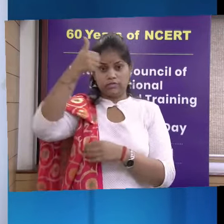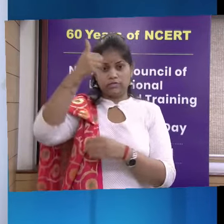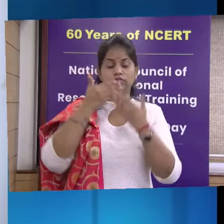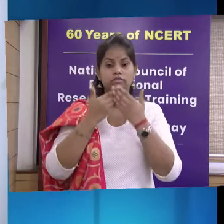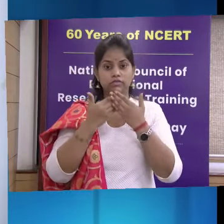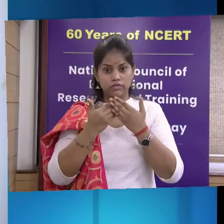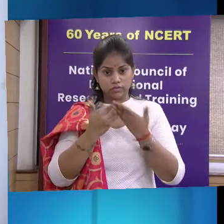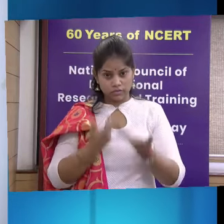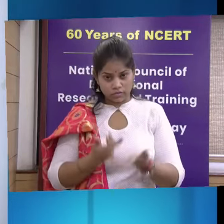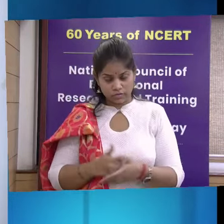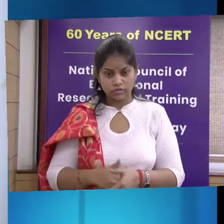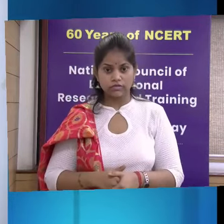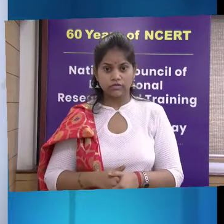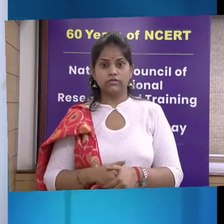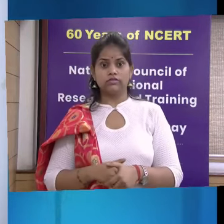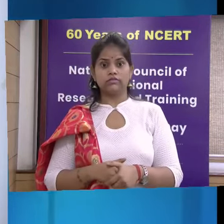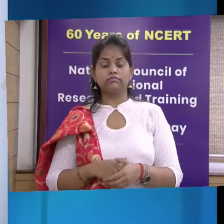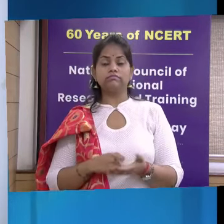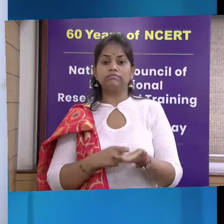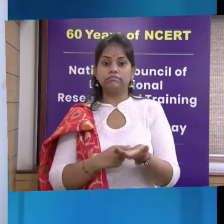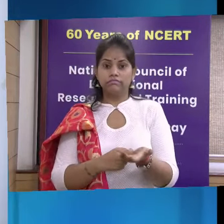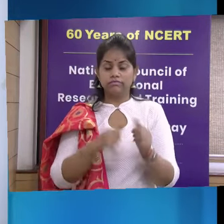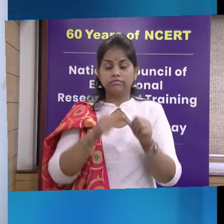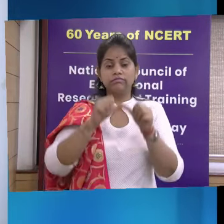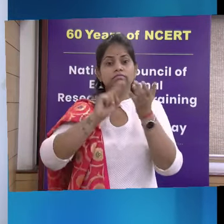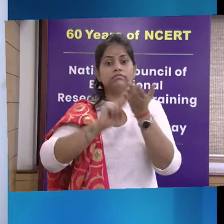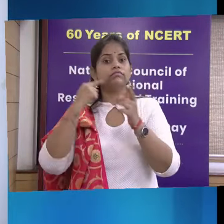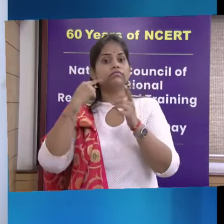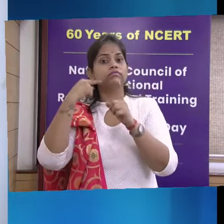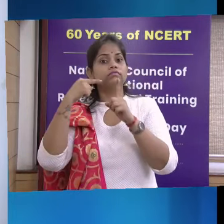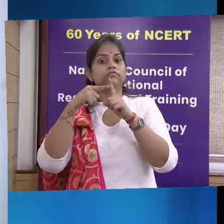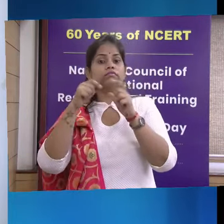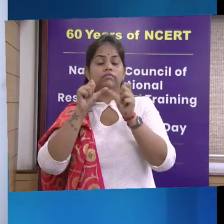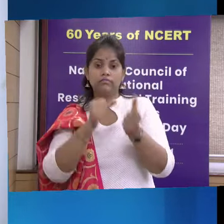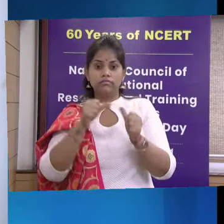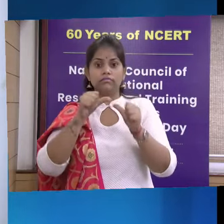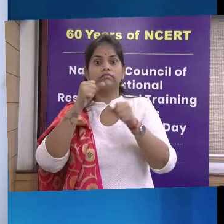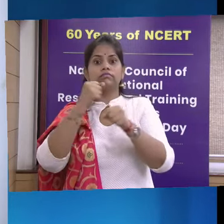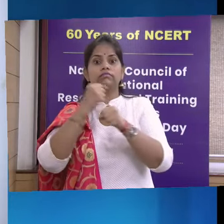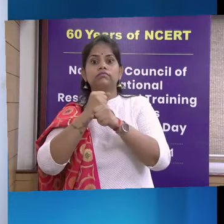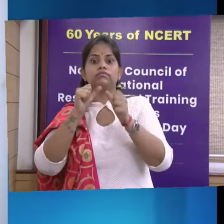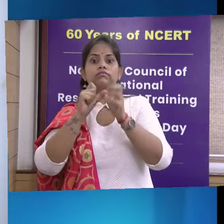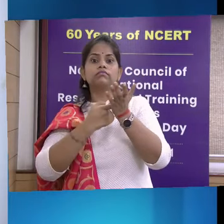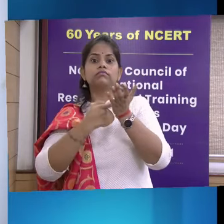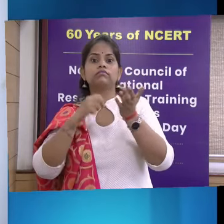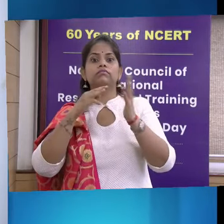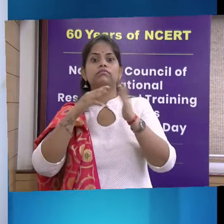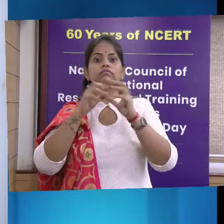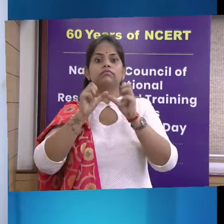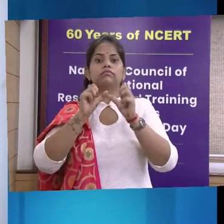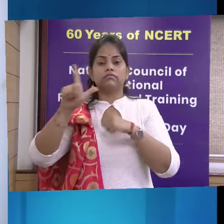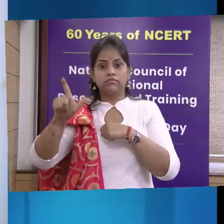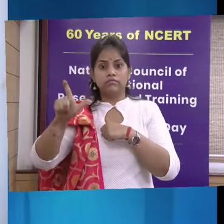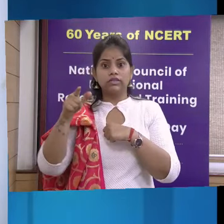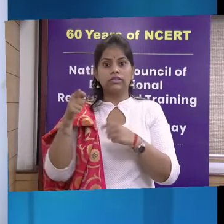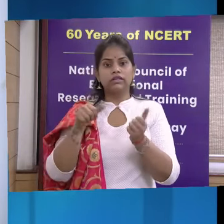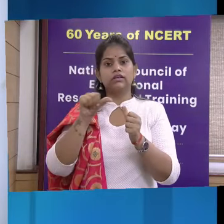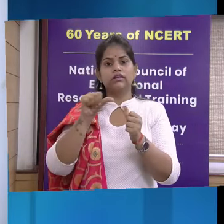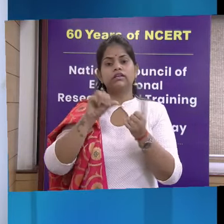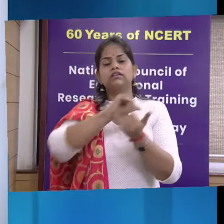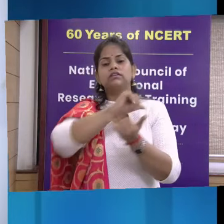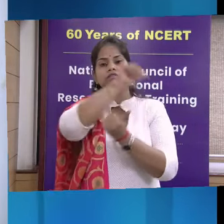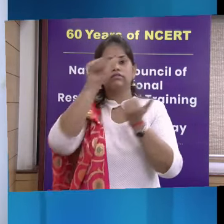Respected Mrs. Anita Karwal Ji, Secretary for School Education and Literacy, Ministry